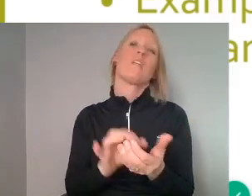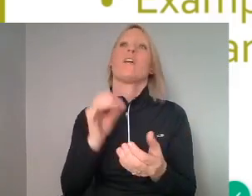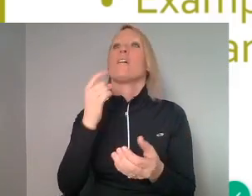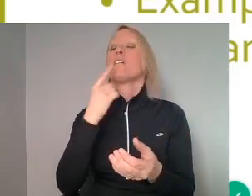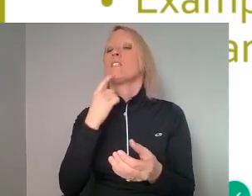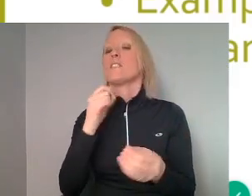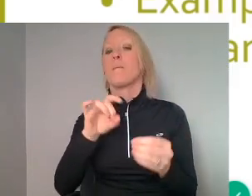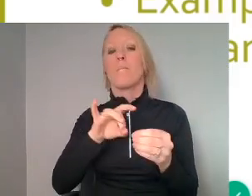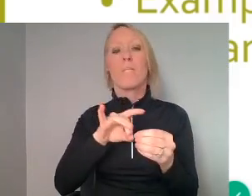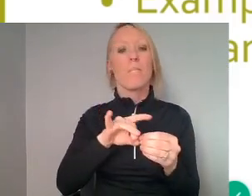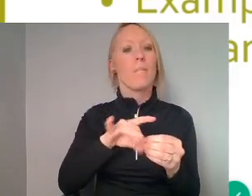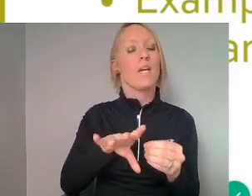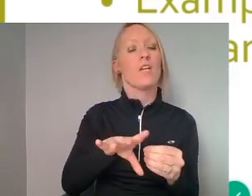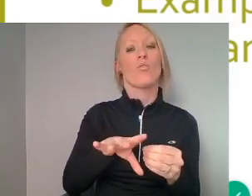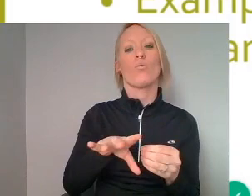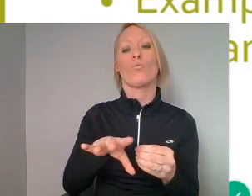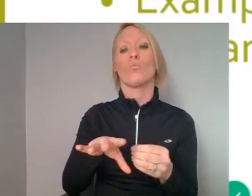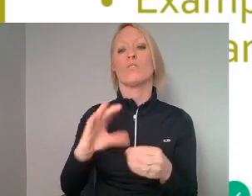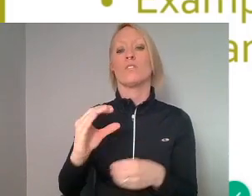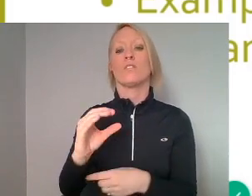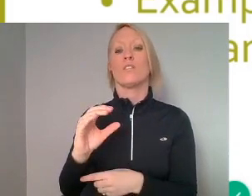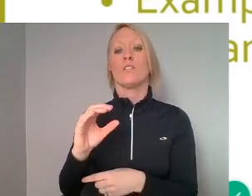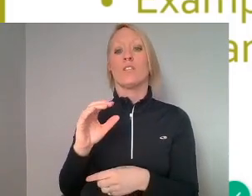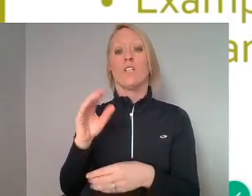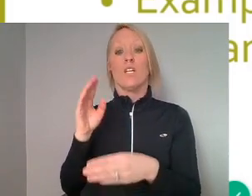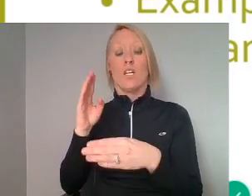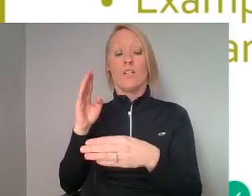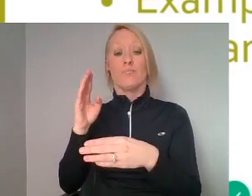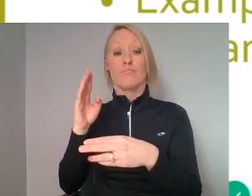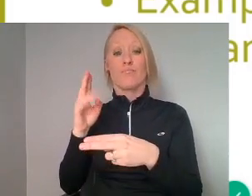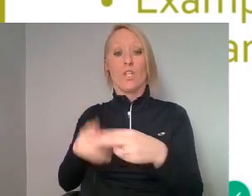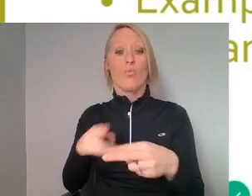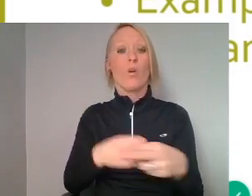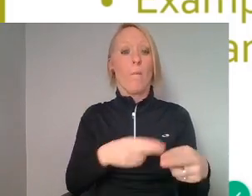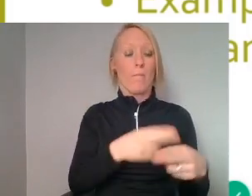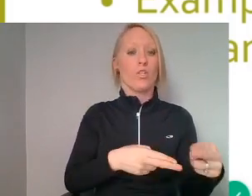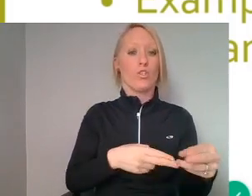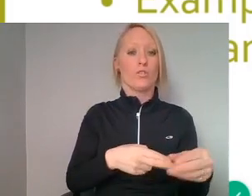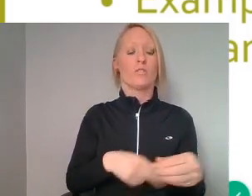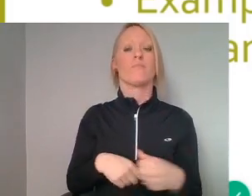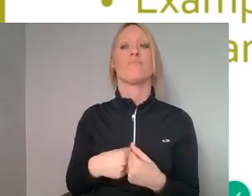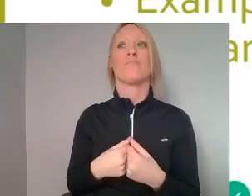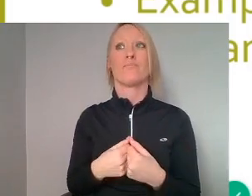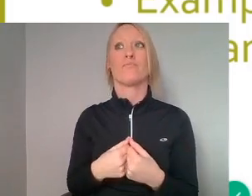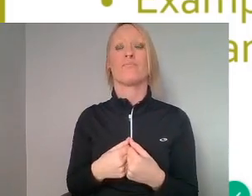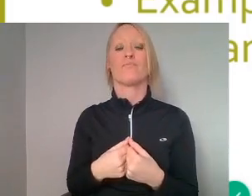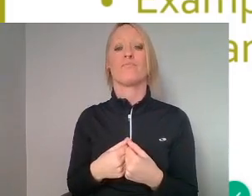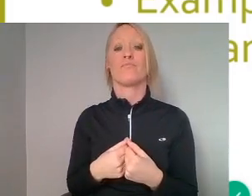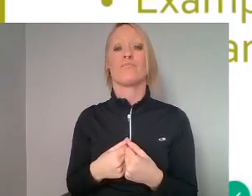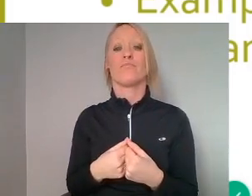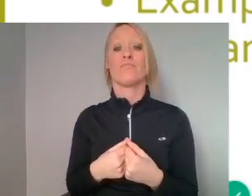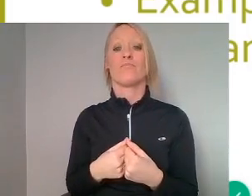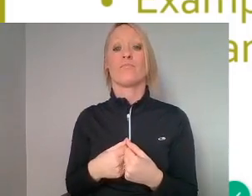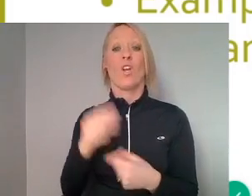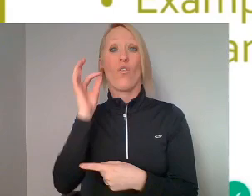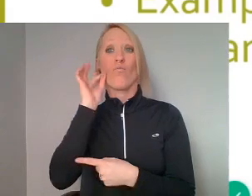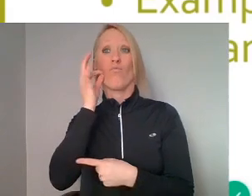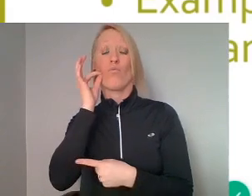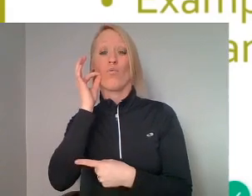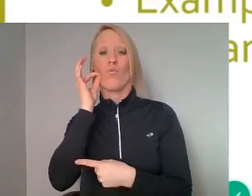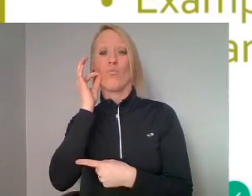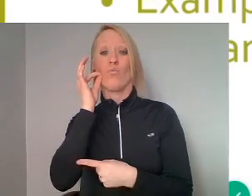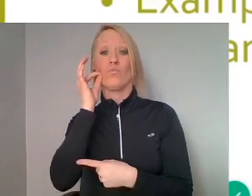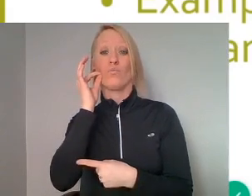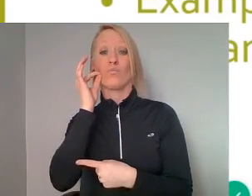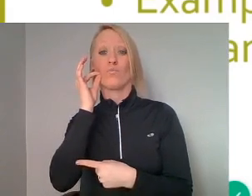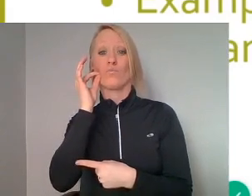and pumpkins are definitely all vegetables because, again, think back to making your fruit salad. Are you going to throw some pumpkin into your